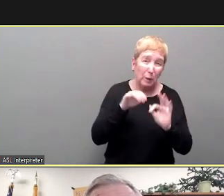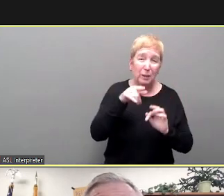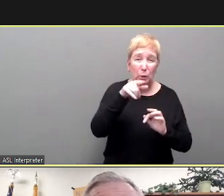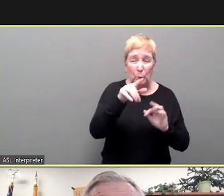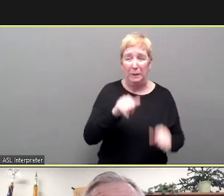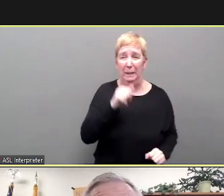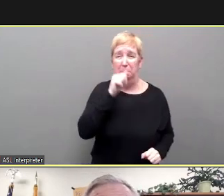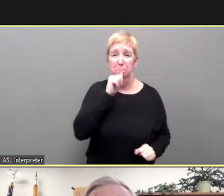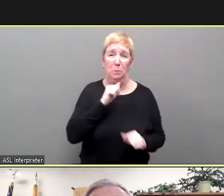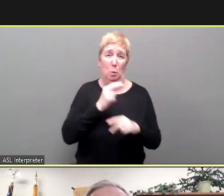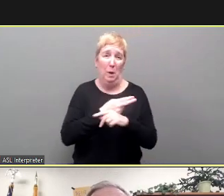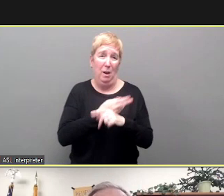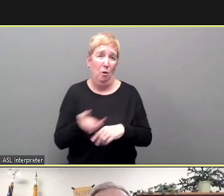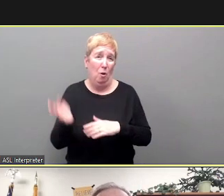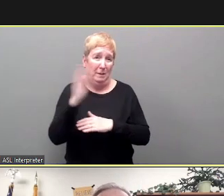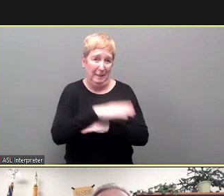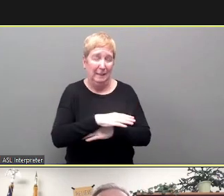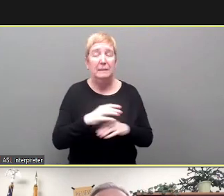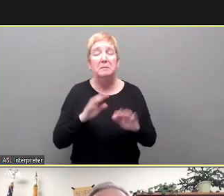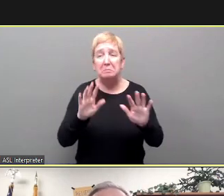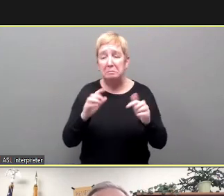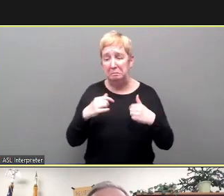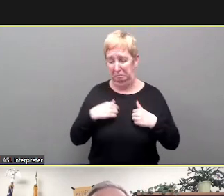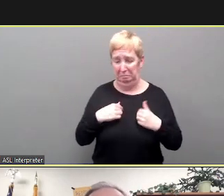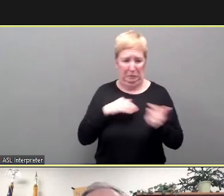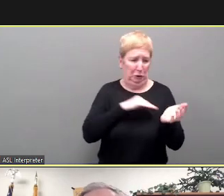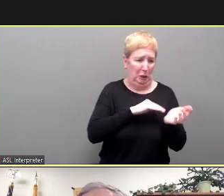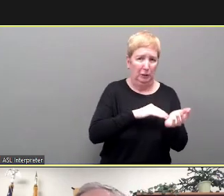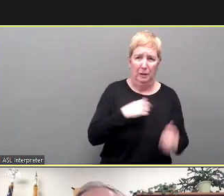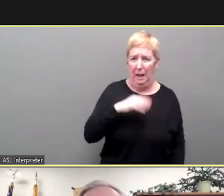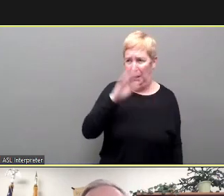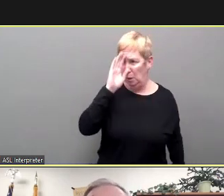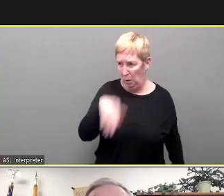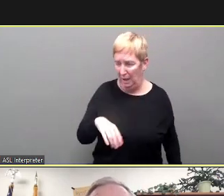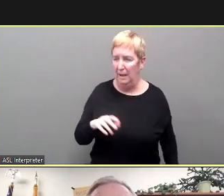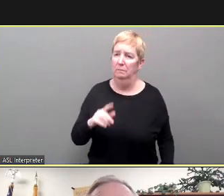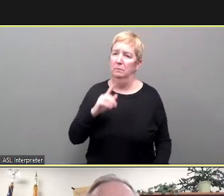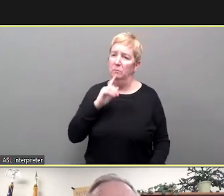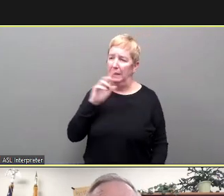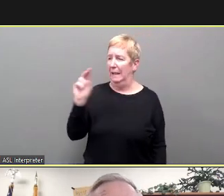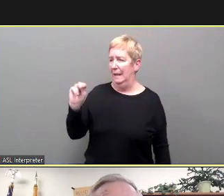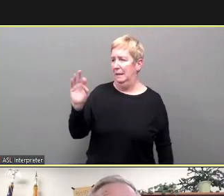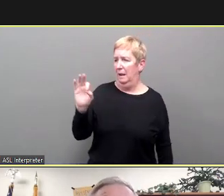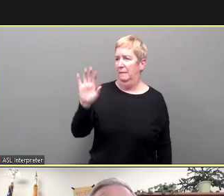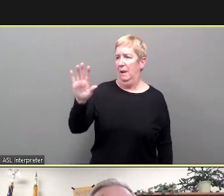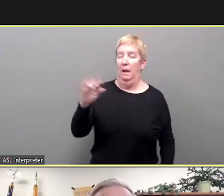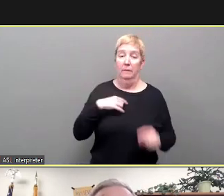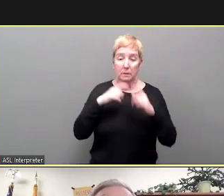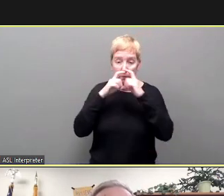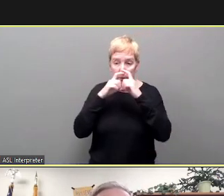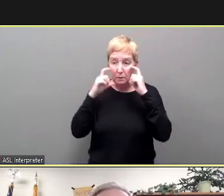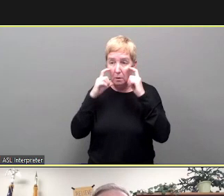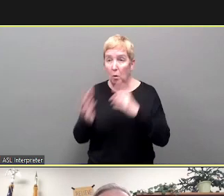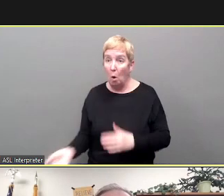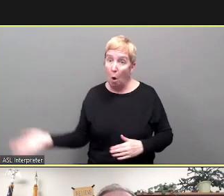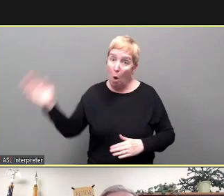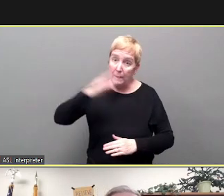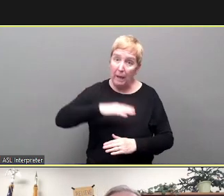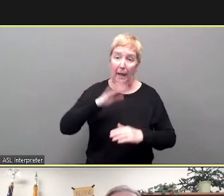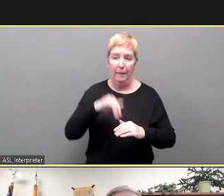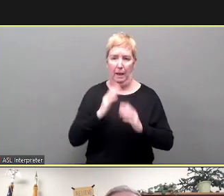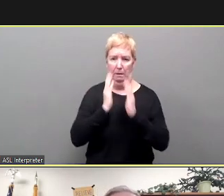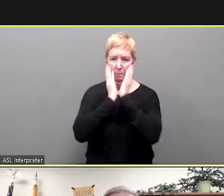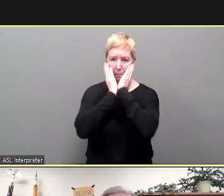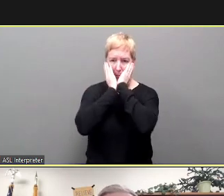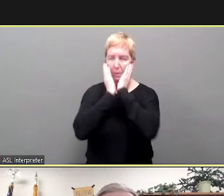a lot of work working with an N95 mask on all day at work. It's a challenge. They're harder to put on and